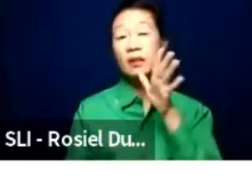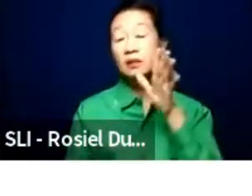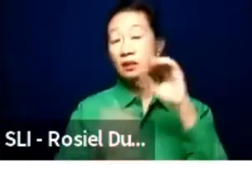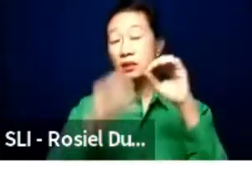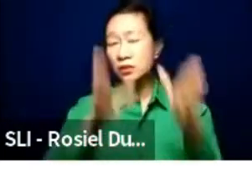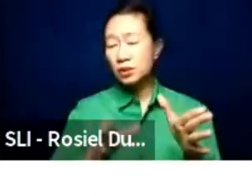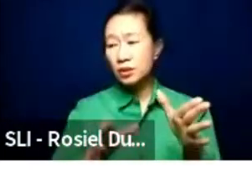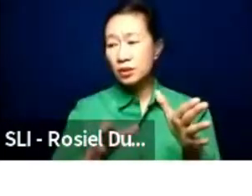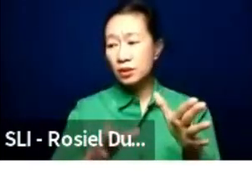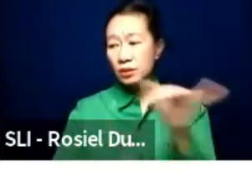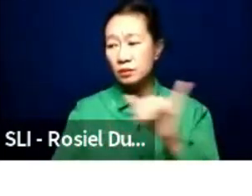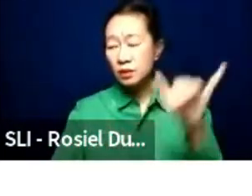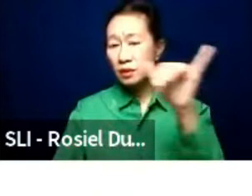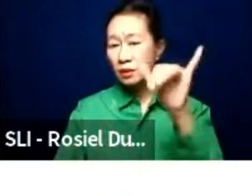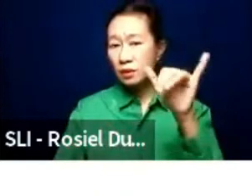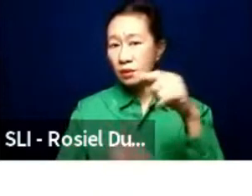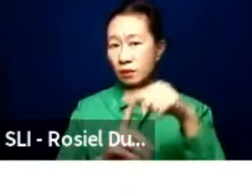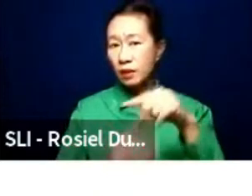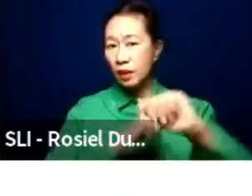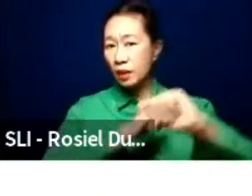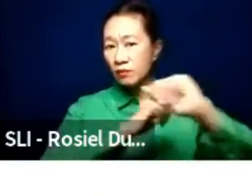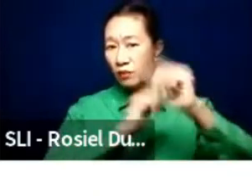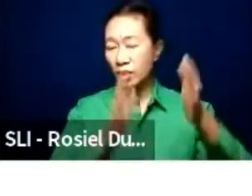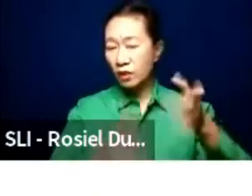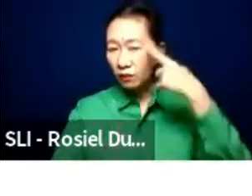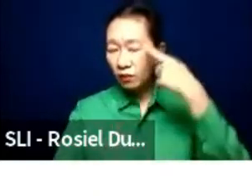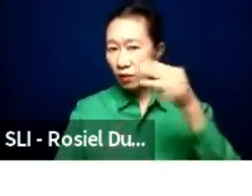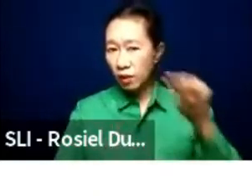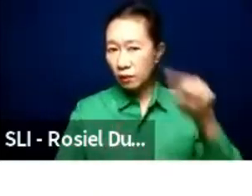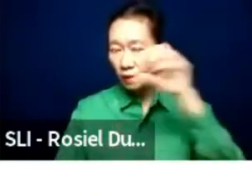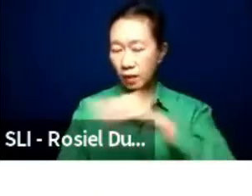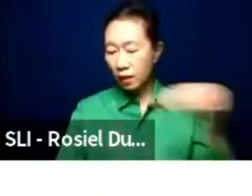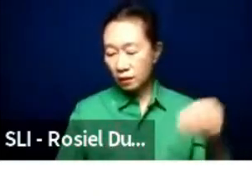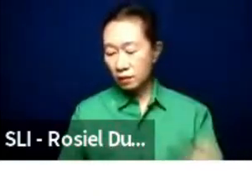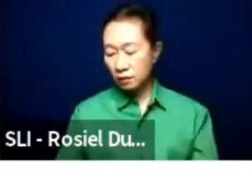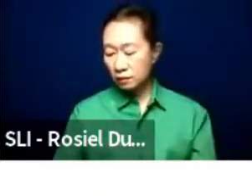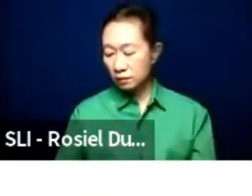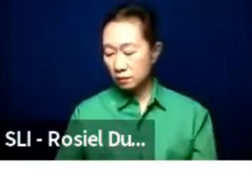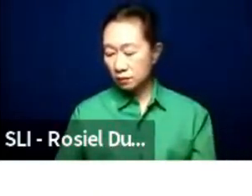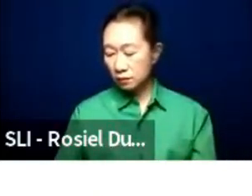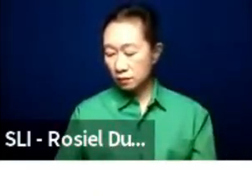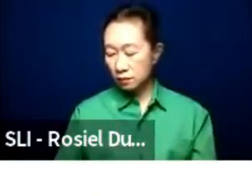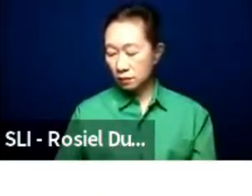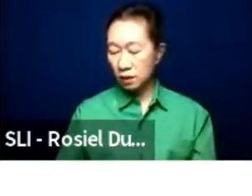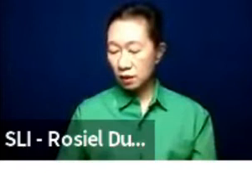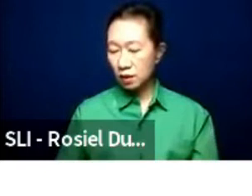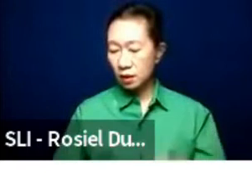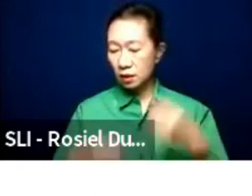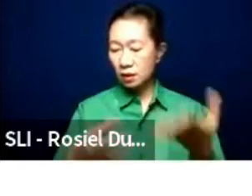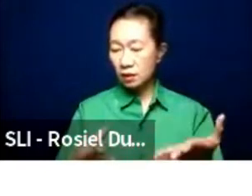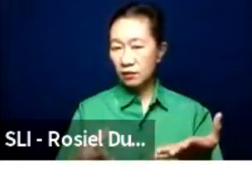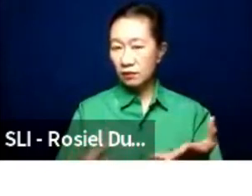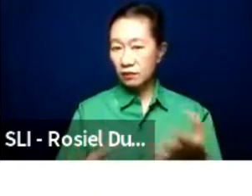teachers alike to really advocate for them and assert their